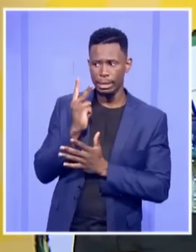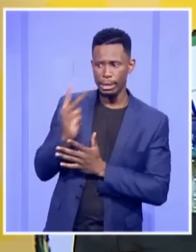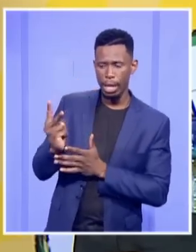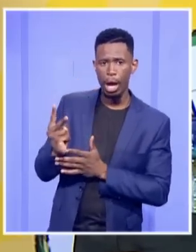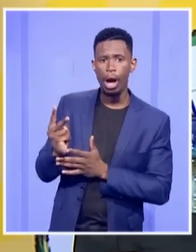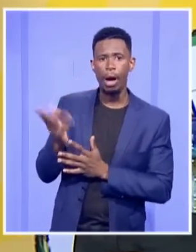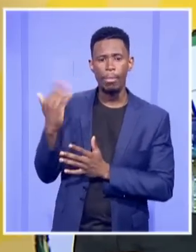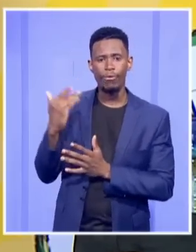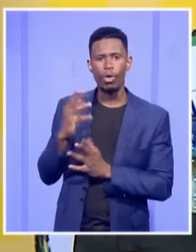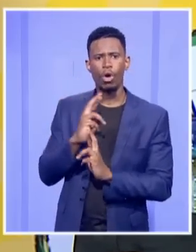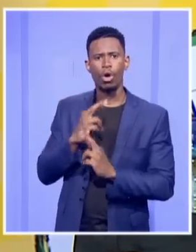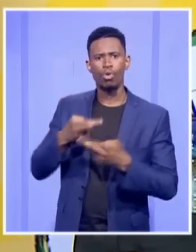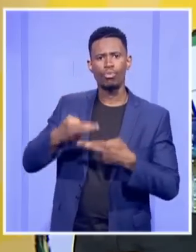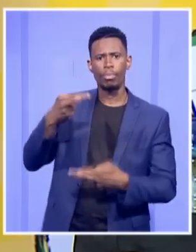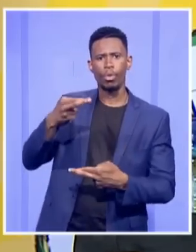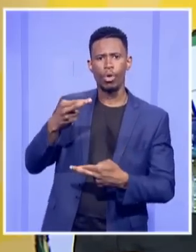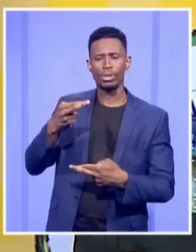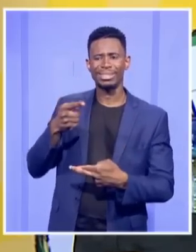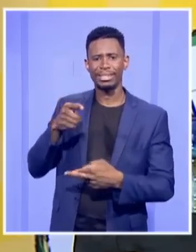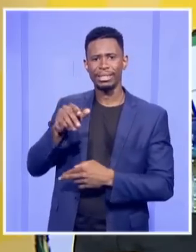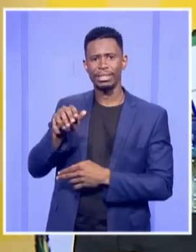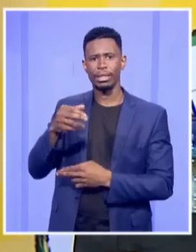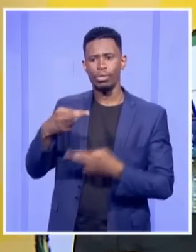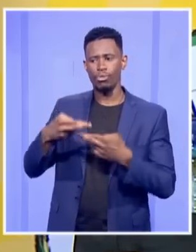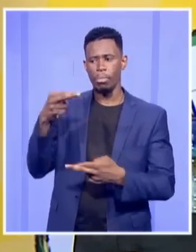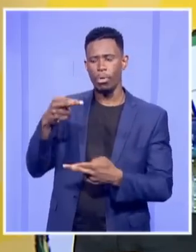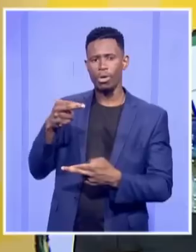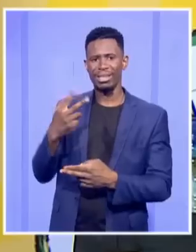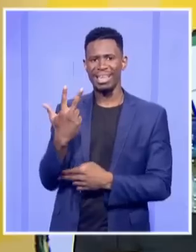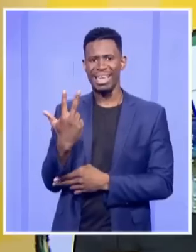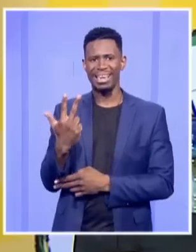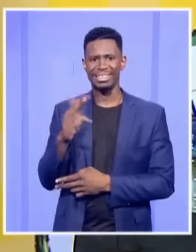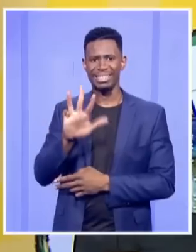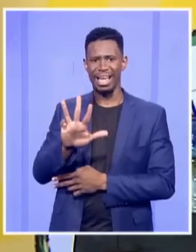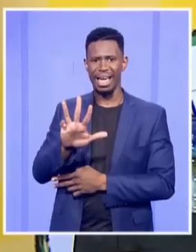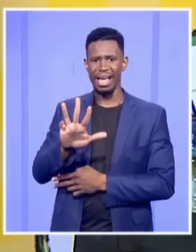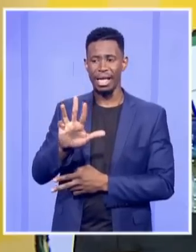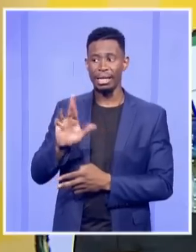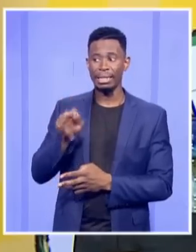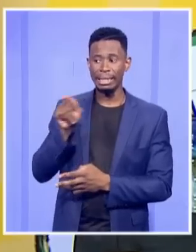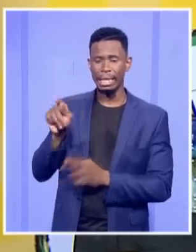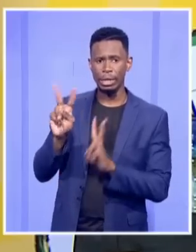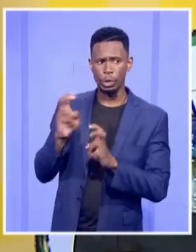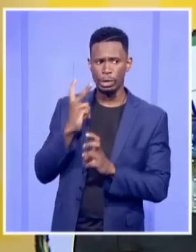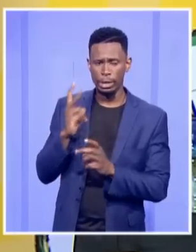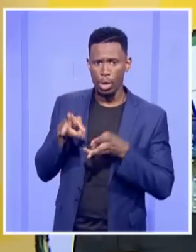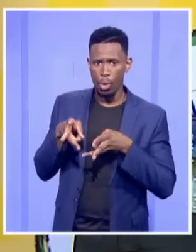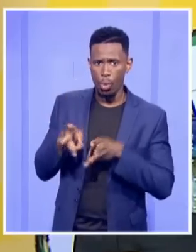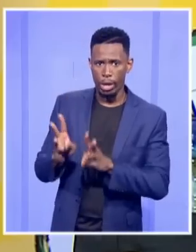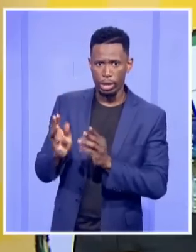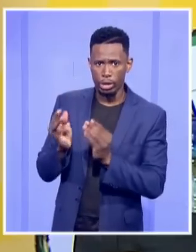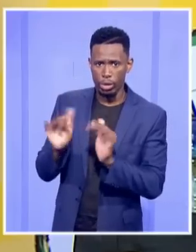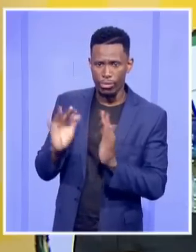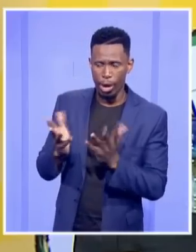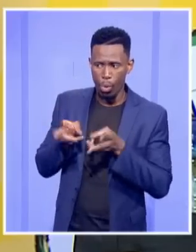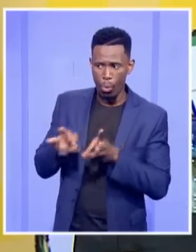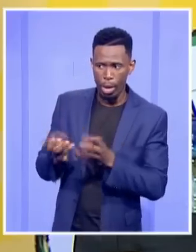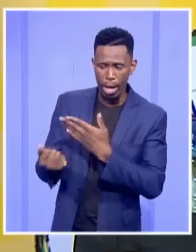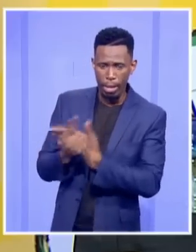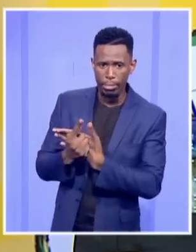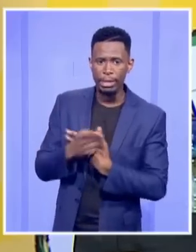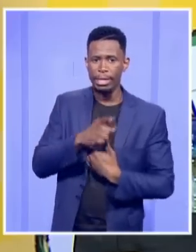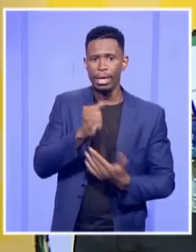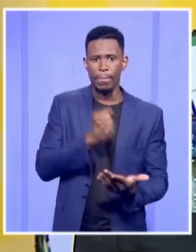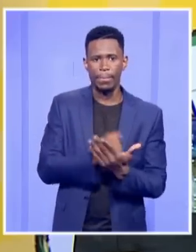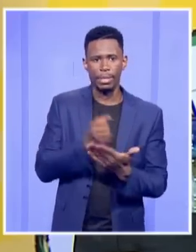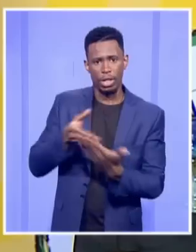report, and deal with any other matter that might be similar to that which will have taken place in the past,